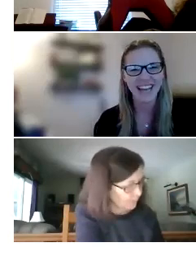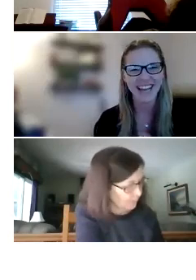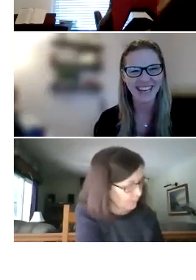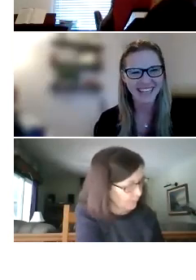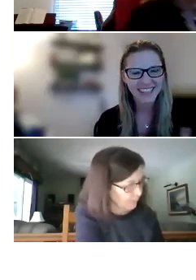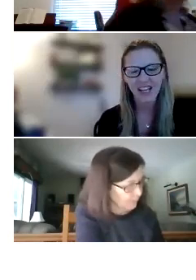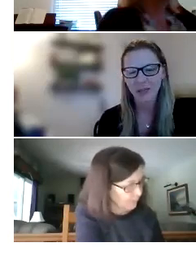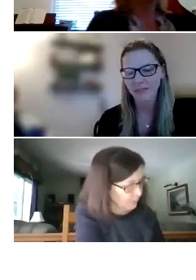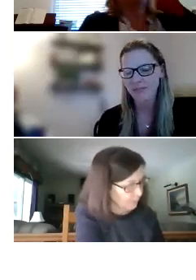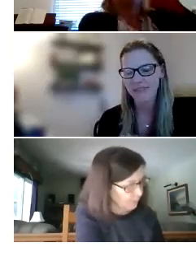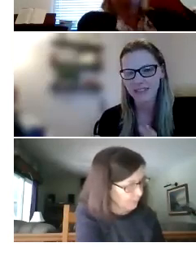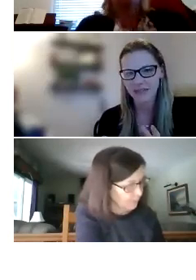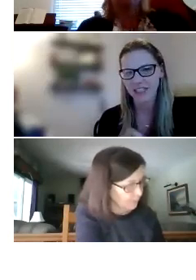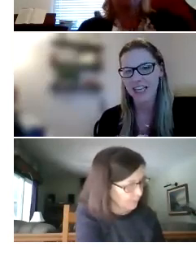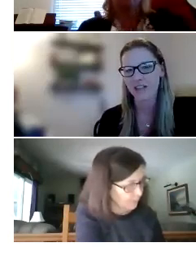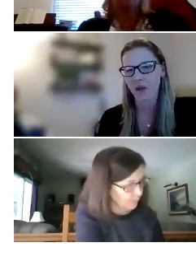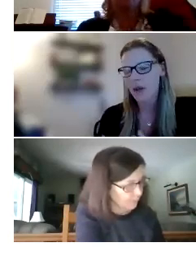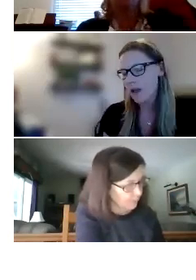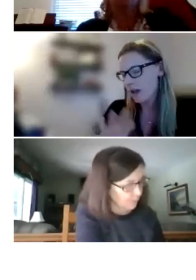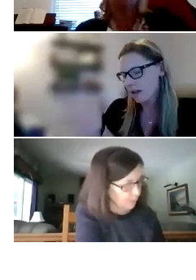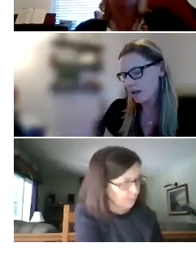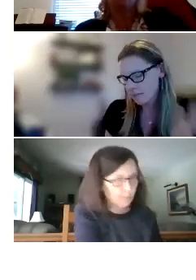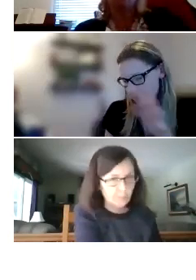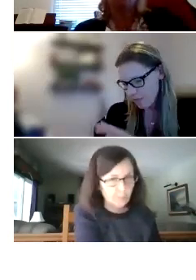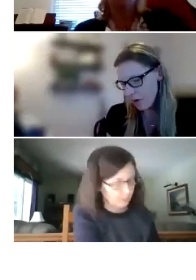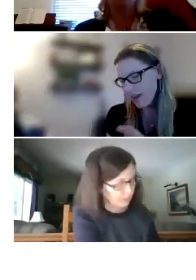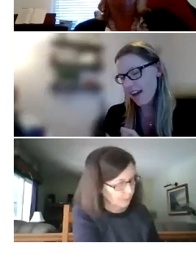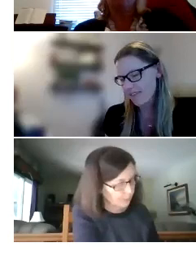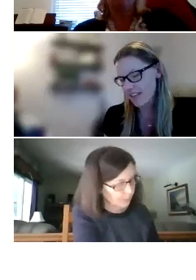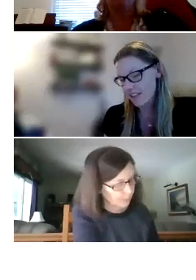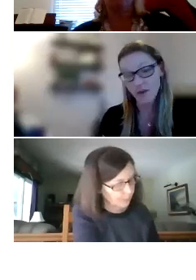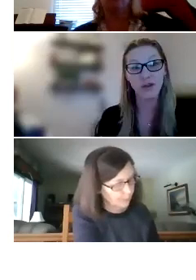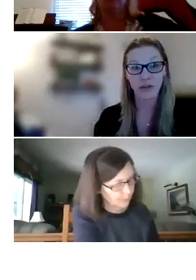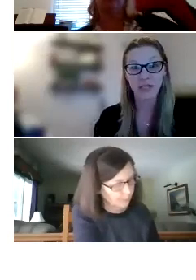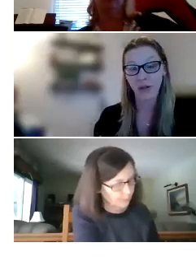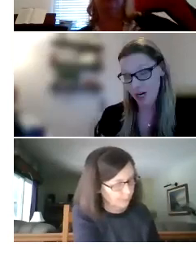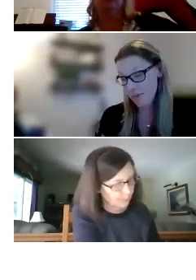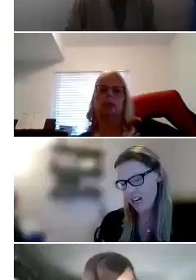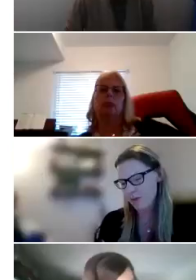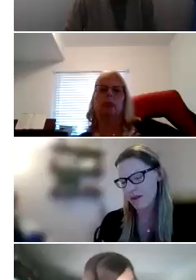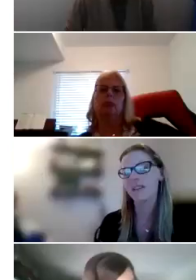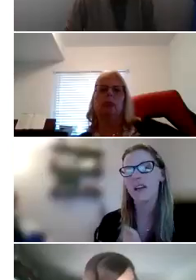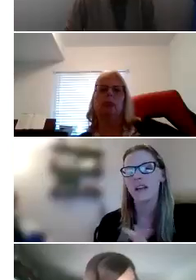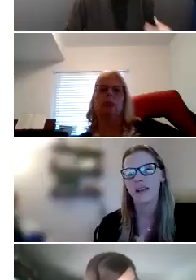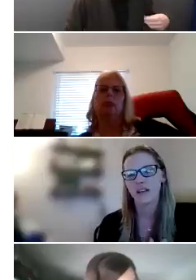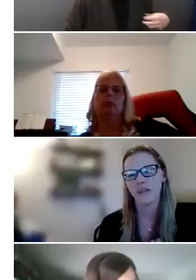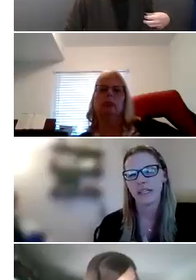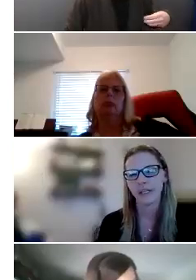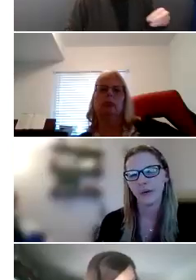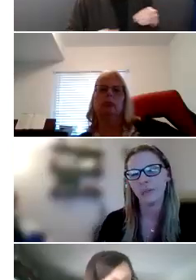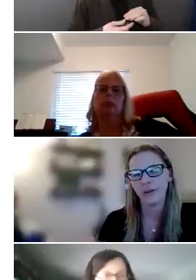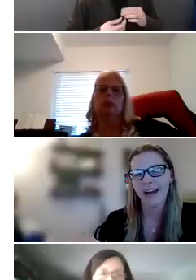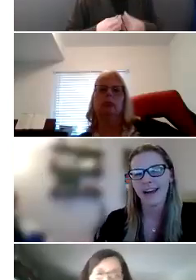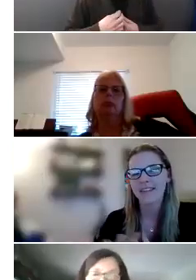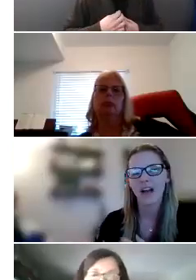to assign these different levels. So now we have these new principal care management that can